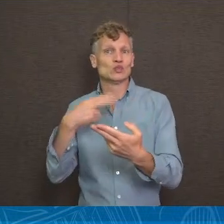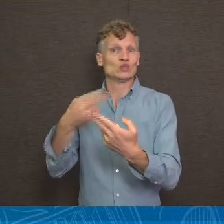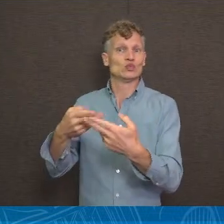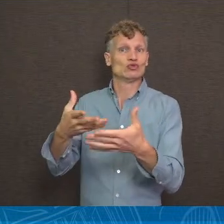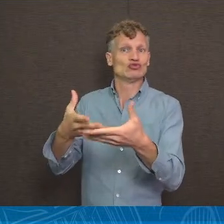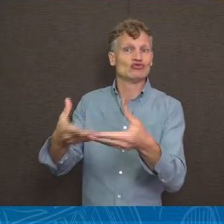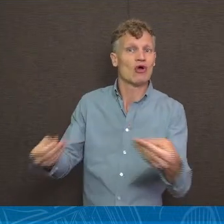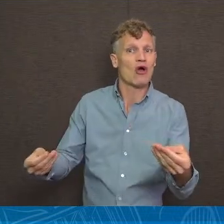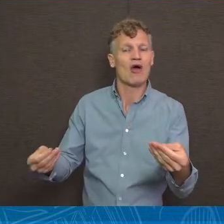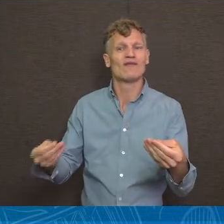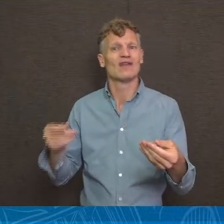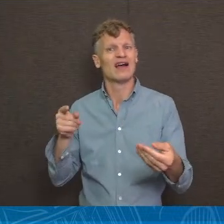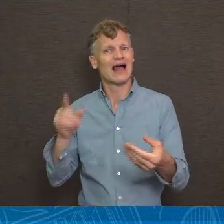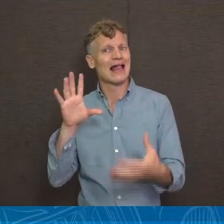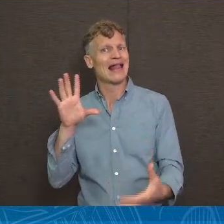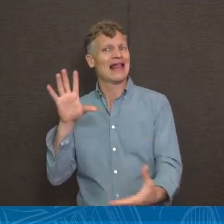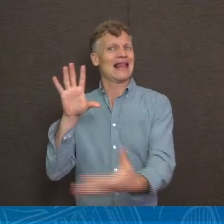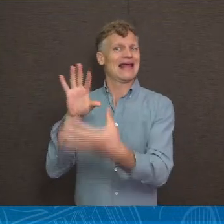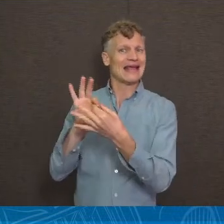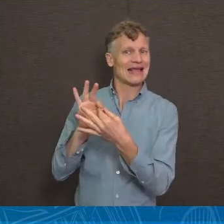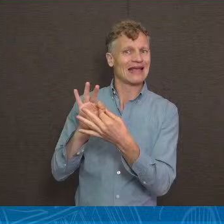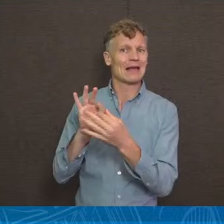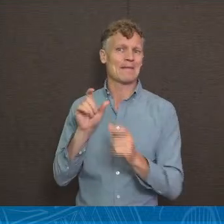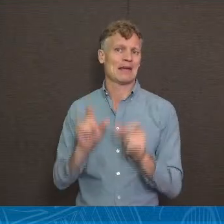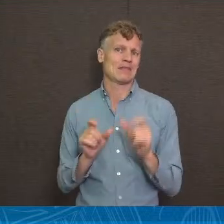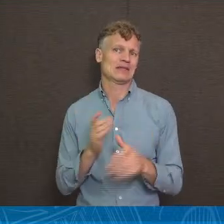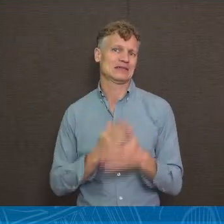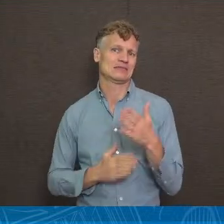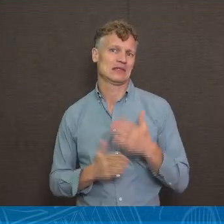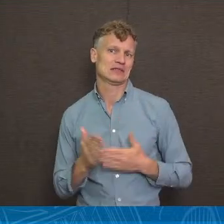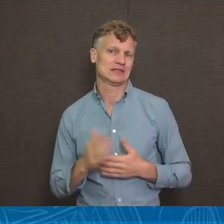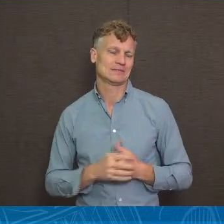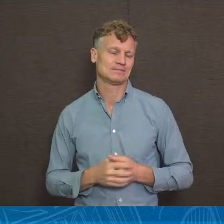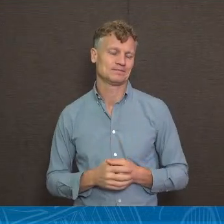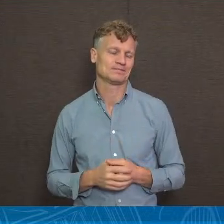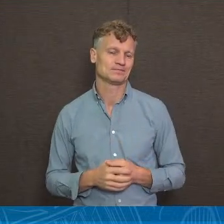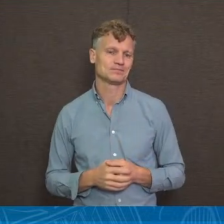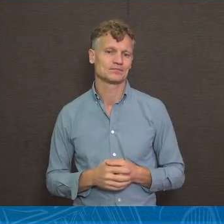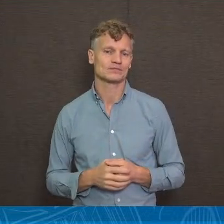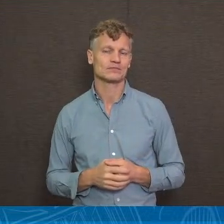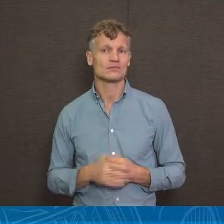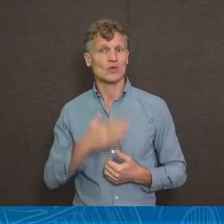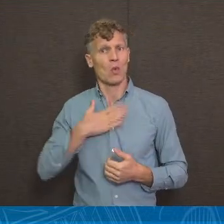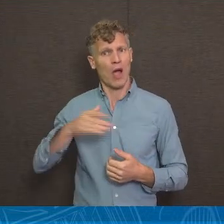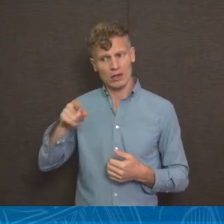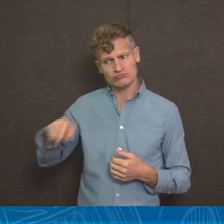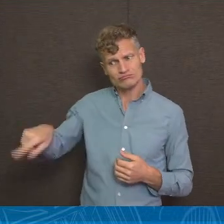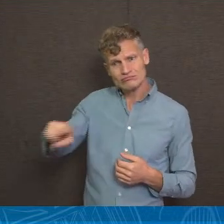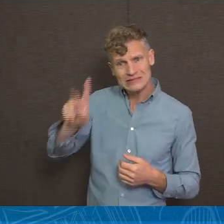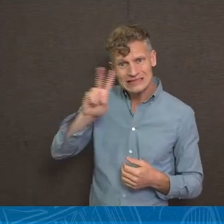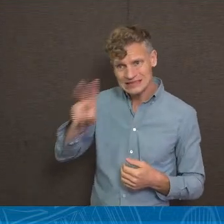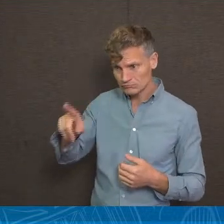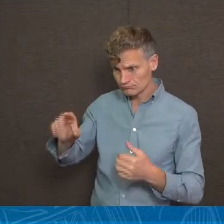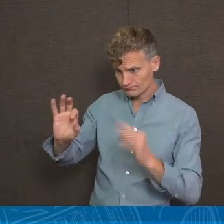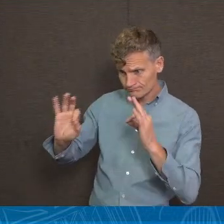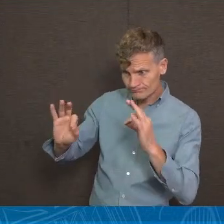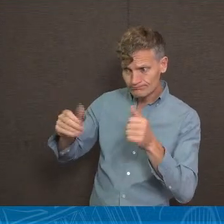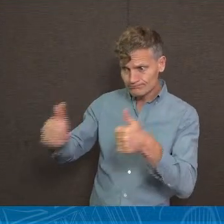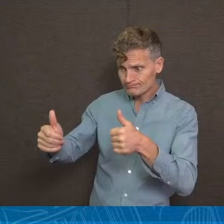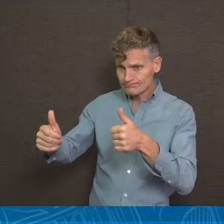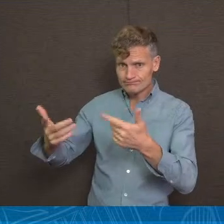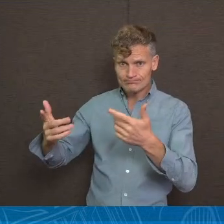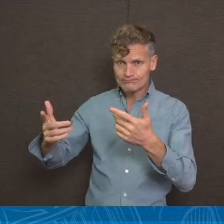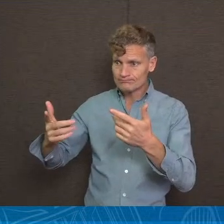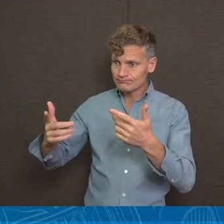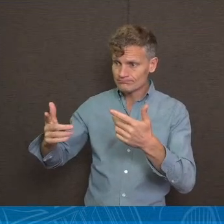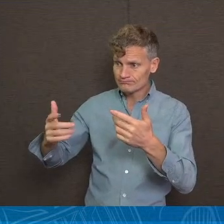to ensure that not only their needs are being met in terms of that, but